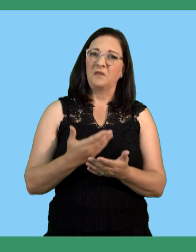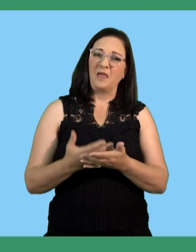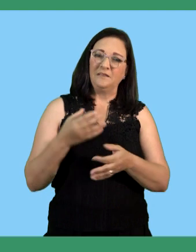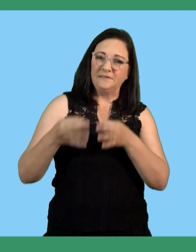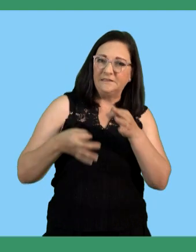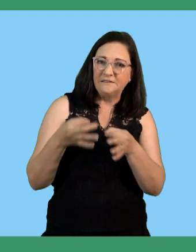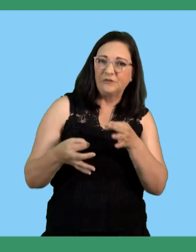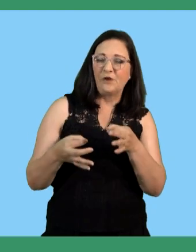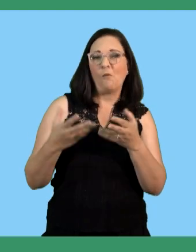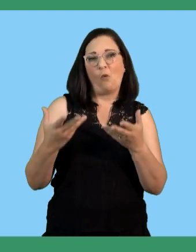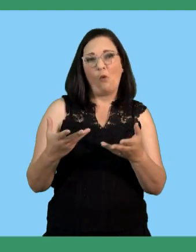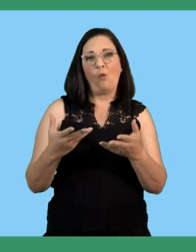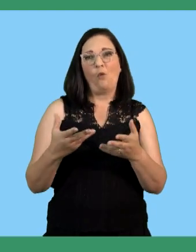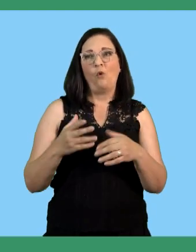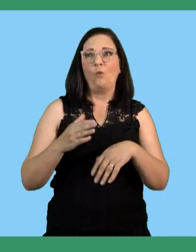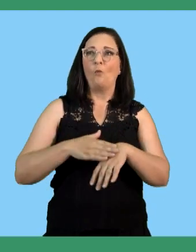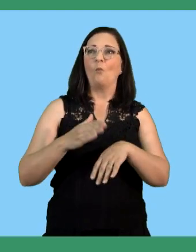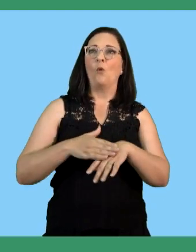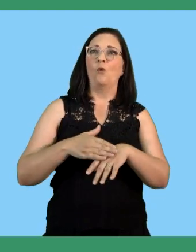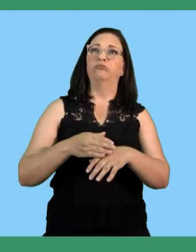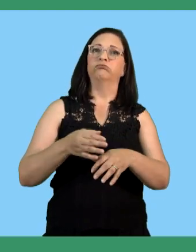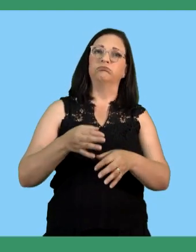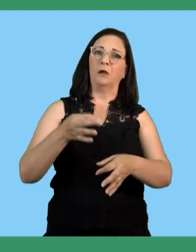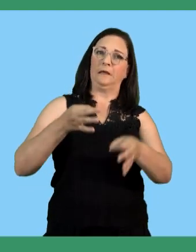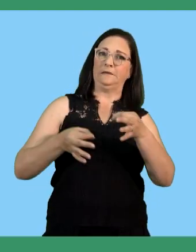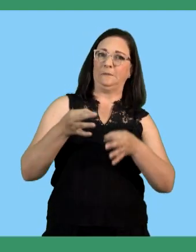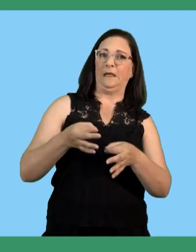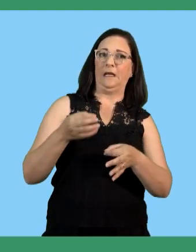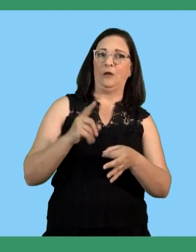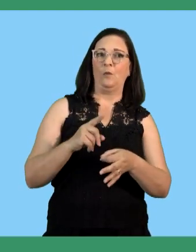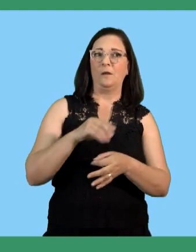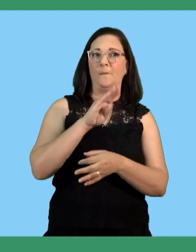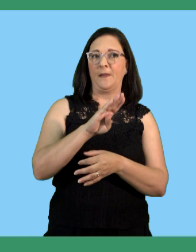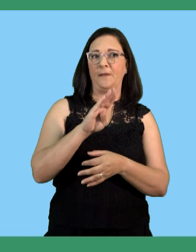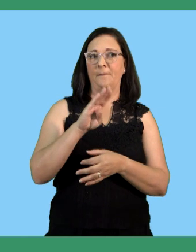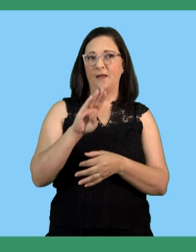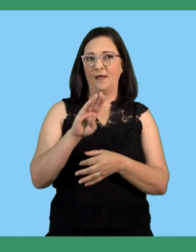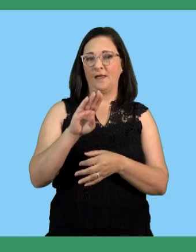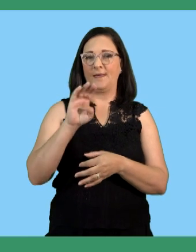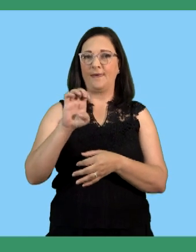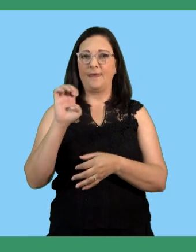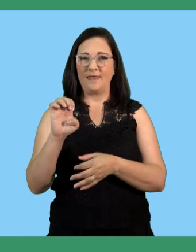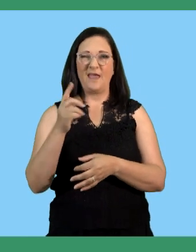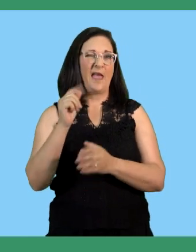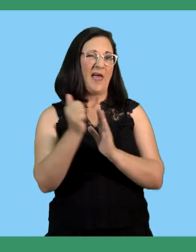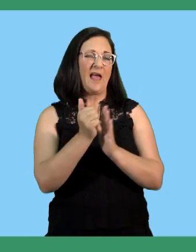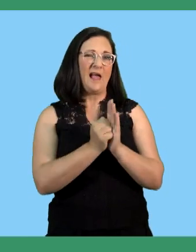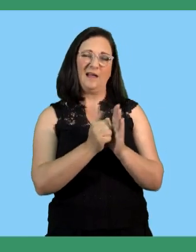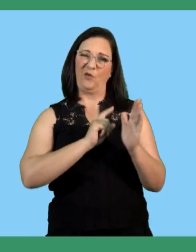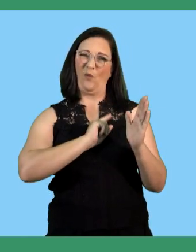or describe or explain that or discuss the purpose of the BBBEE Act.